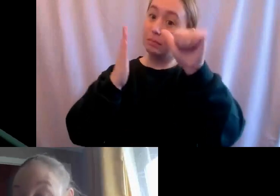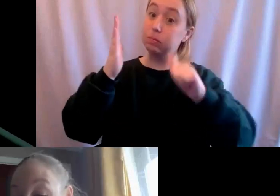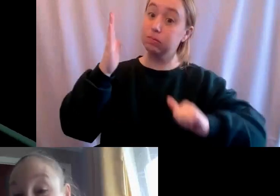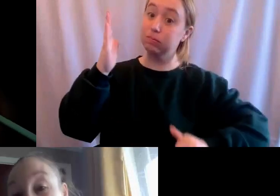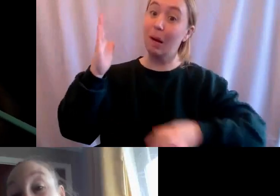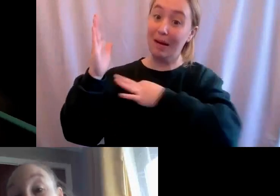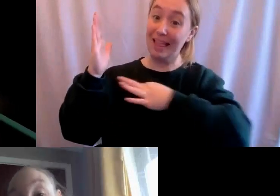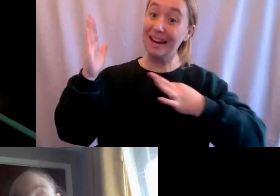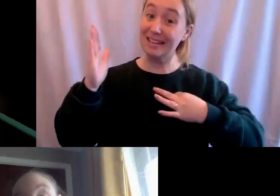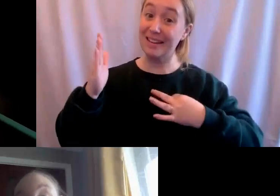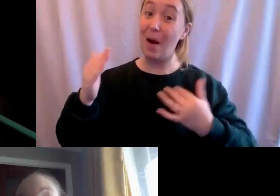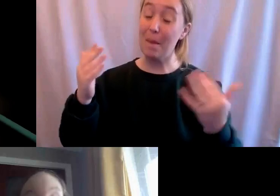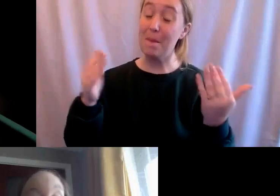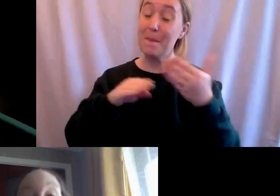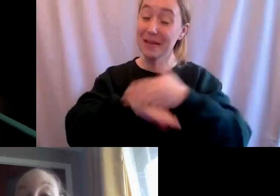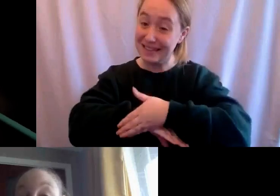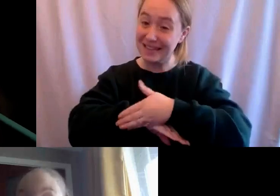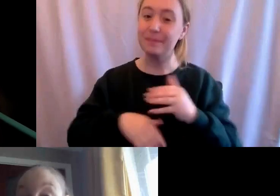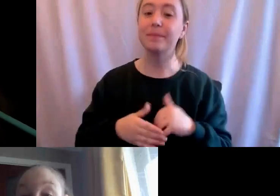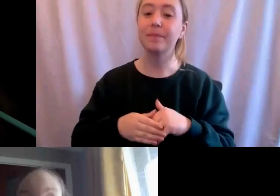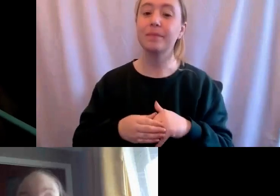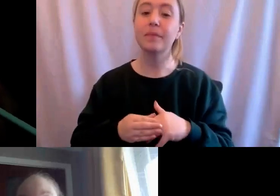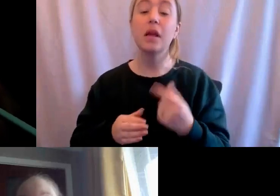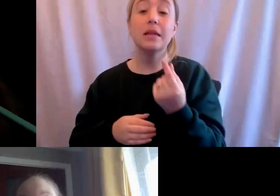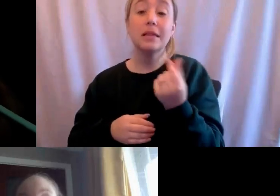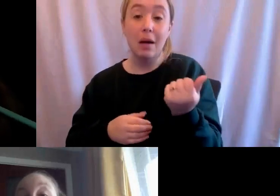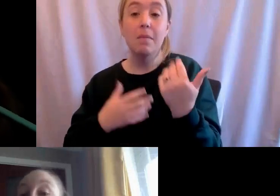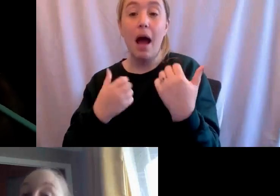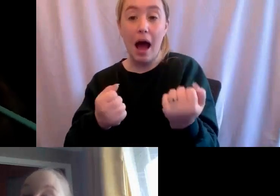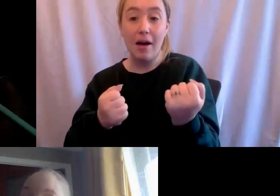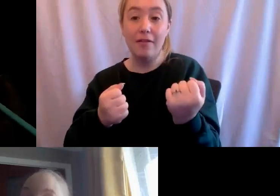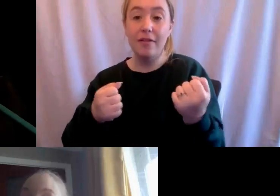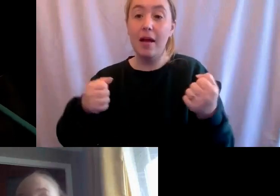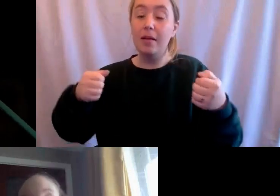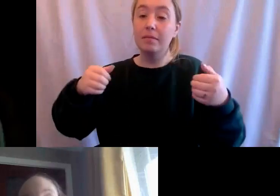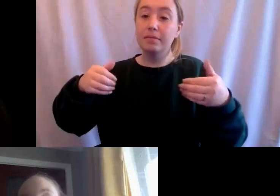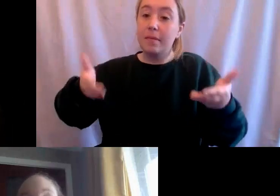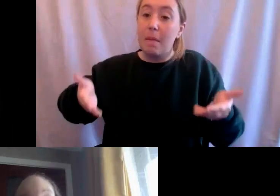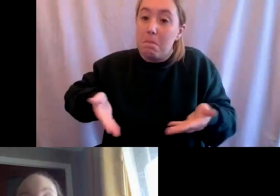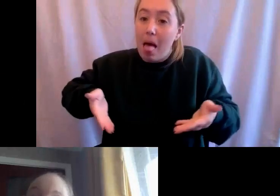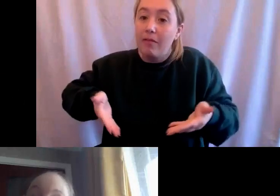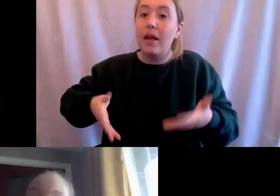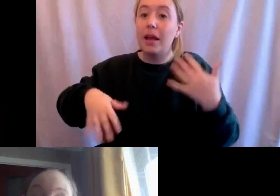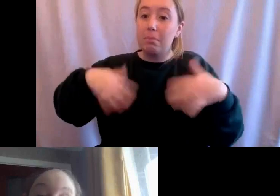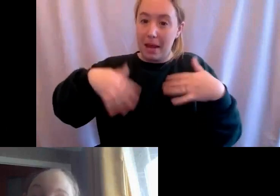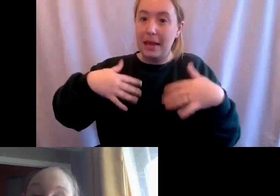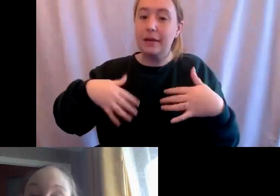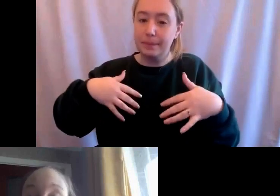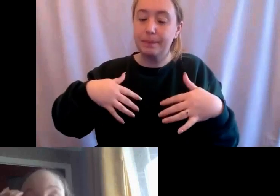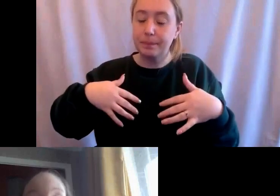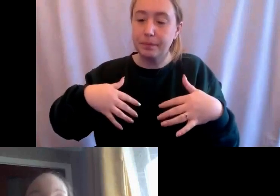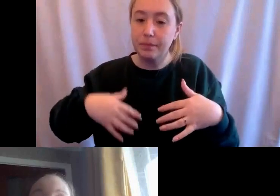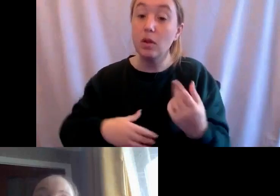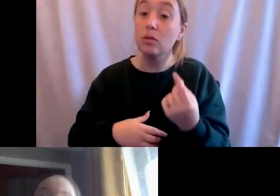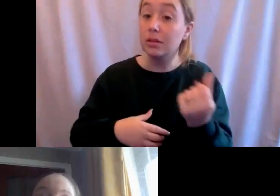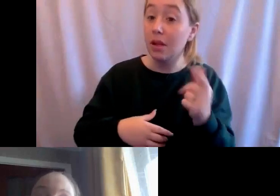clinics. We see a lot of patients with pelvic pain. So we're we differentiate here. We may have some